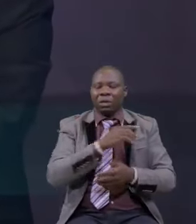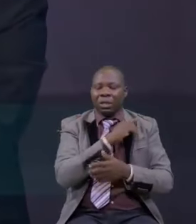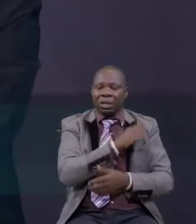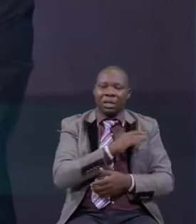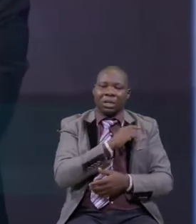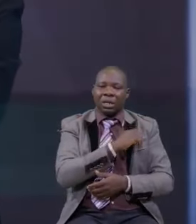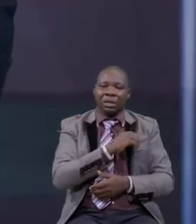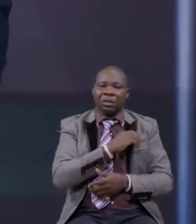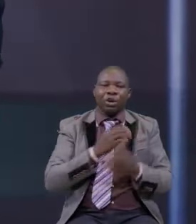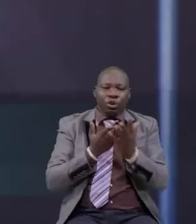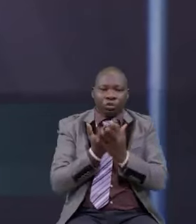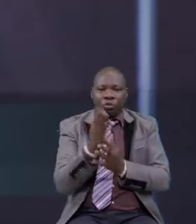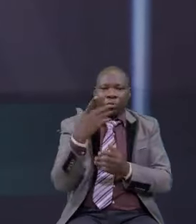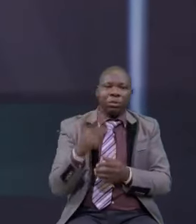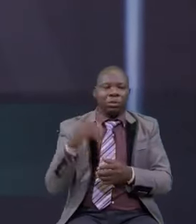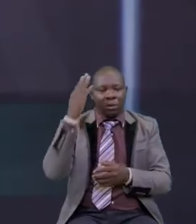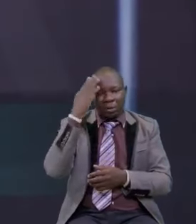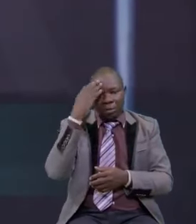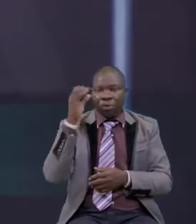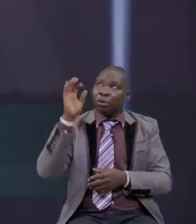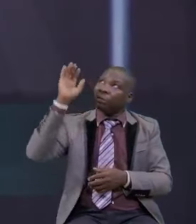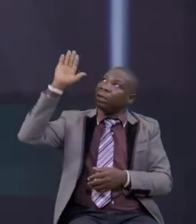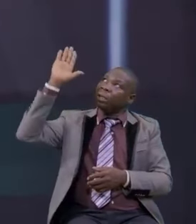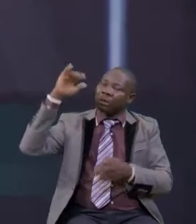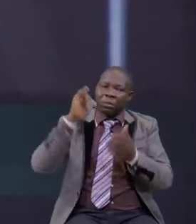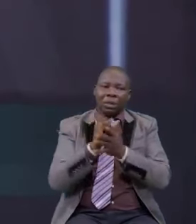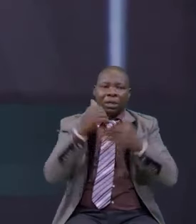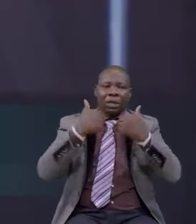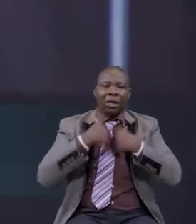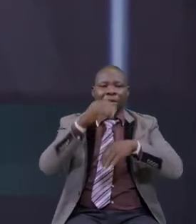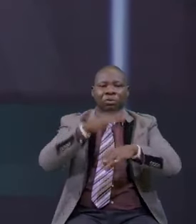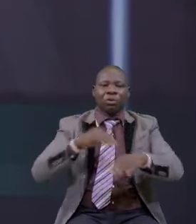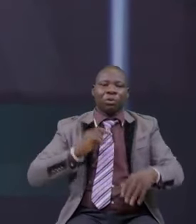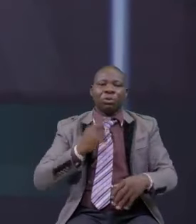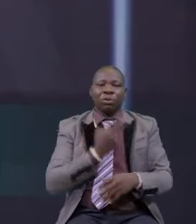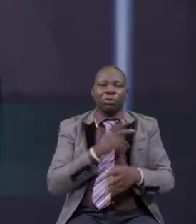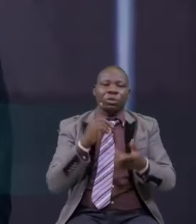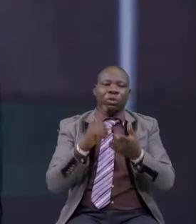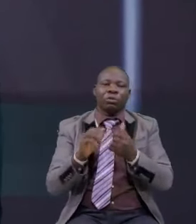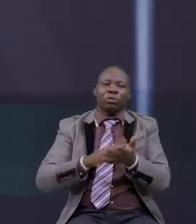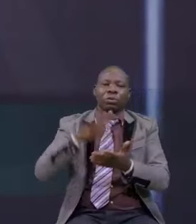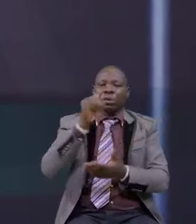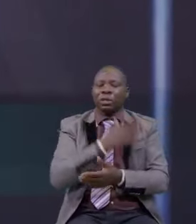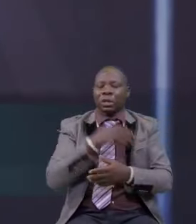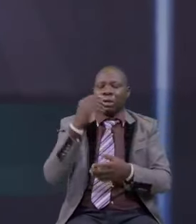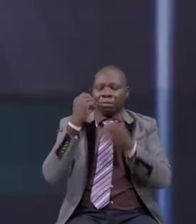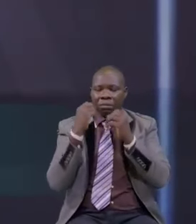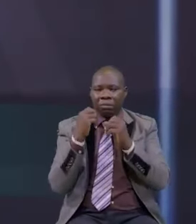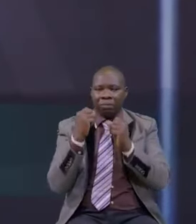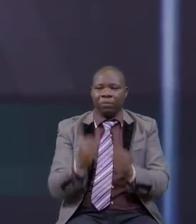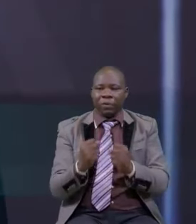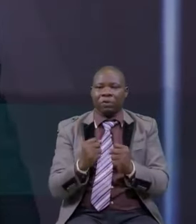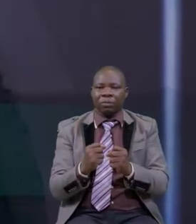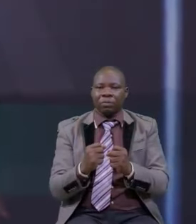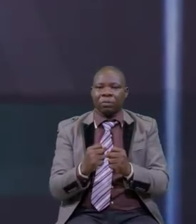the knowledge of him that has called us to glory and to virtue. Look at verse 4. In verse